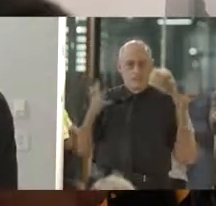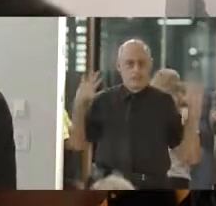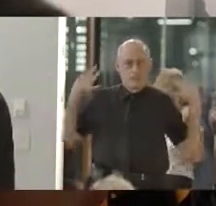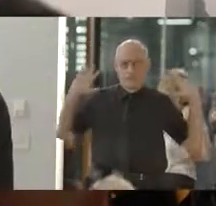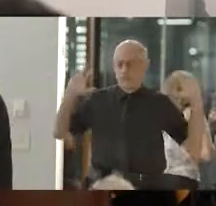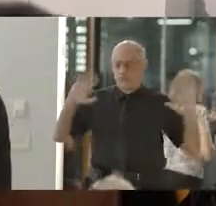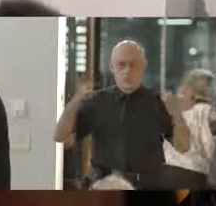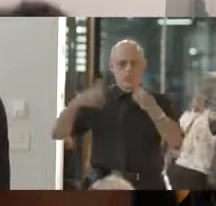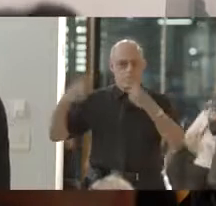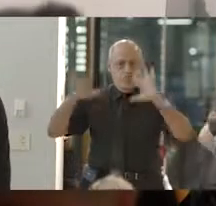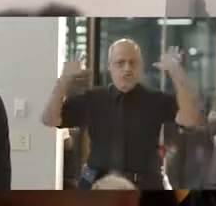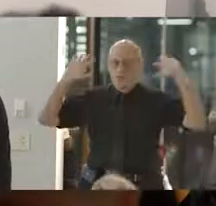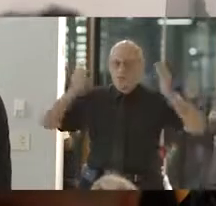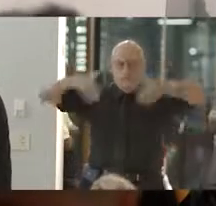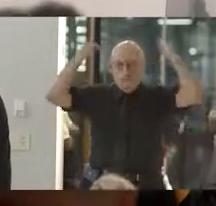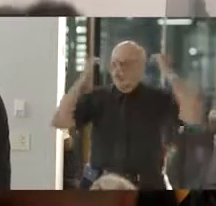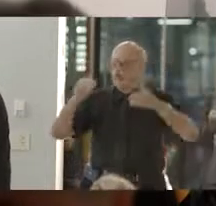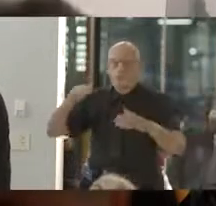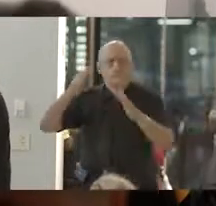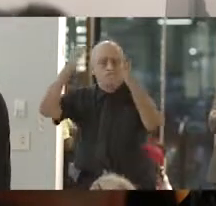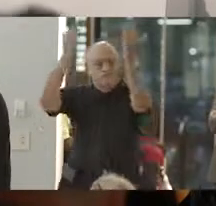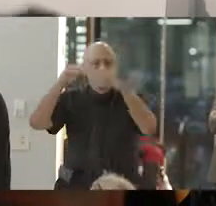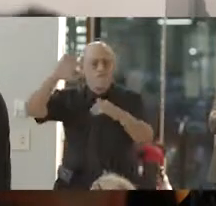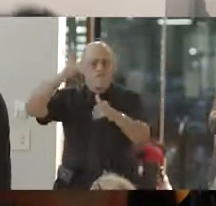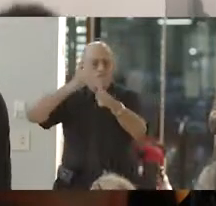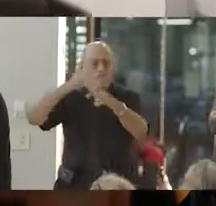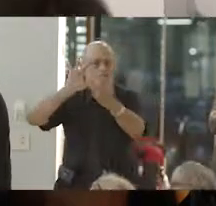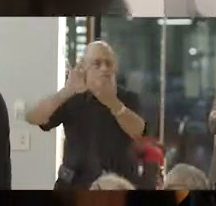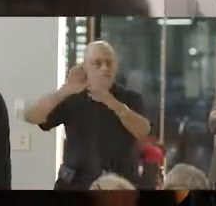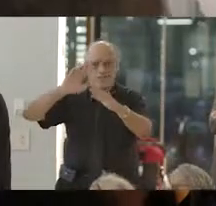Can we go to Breach 5?